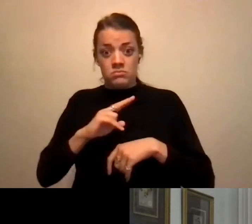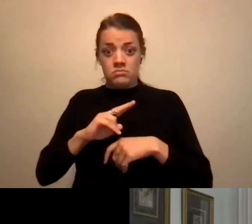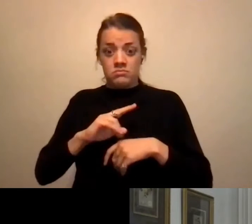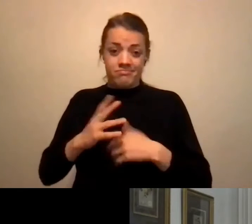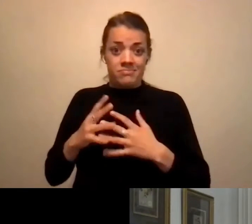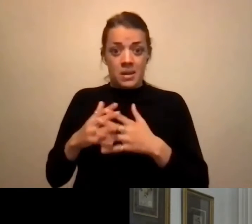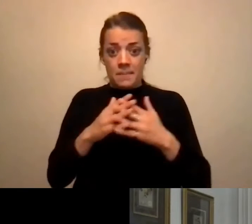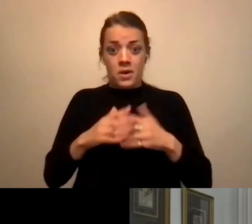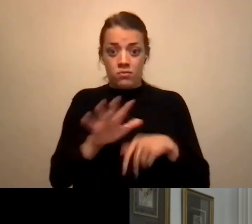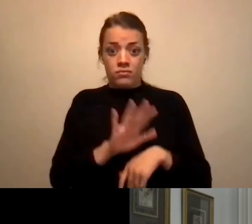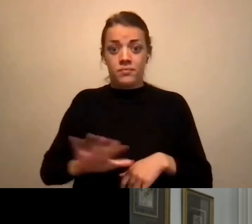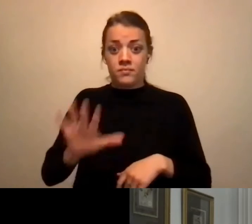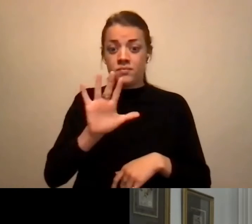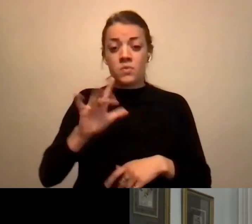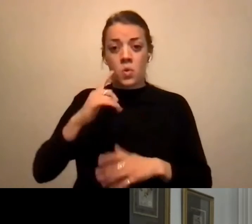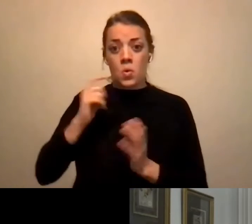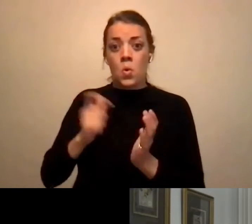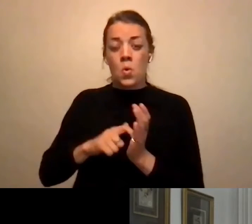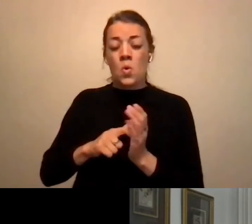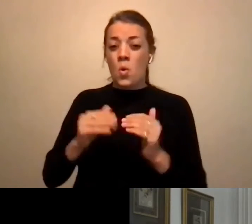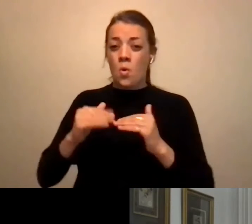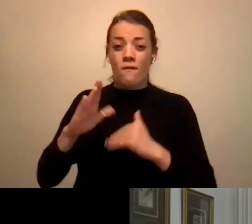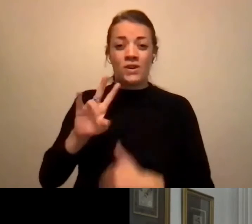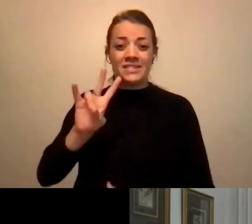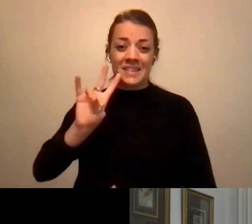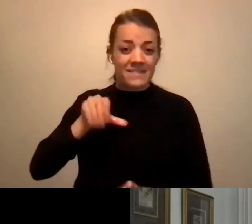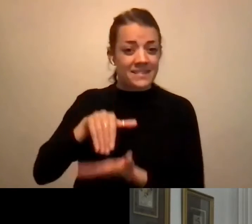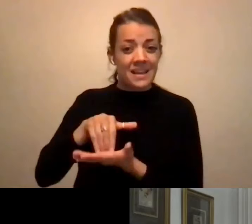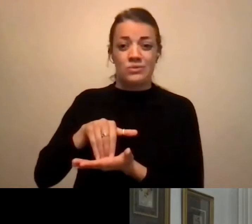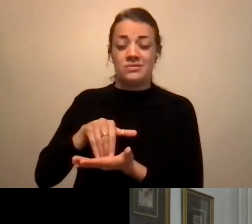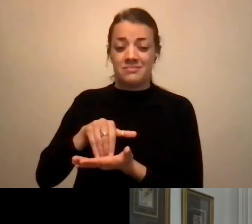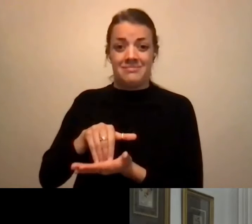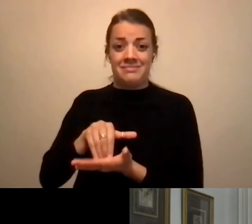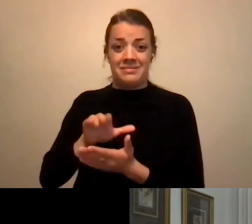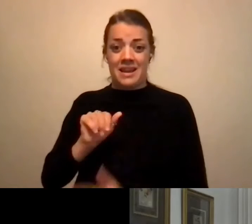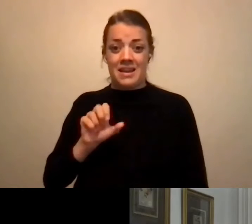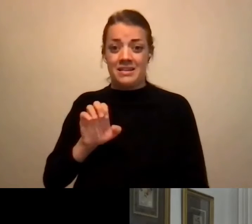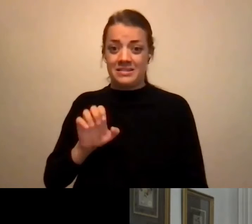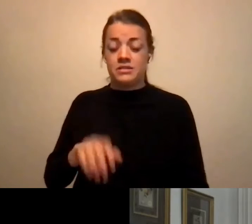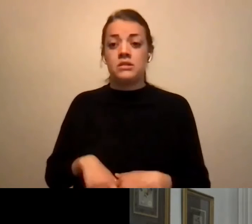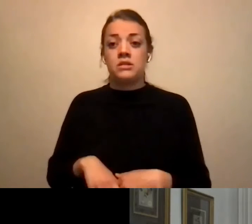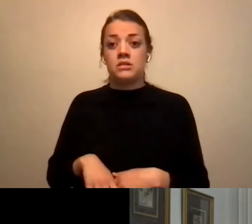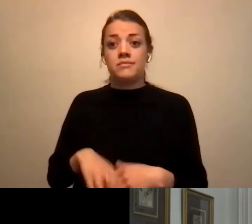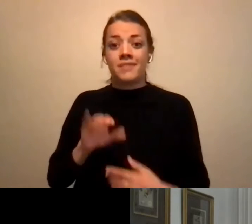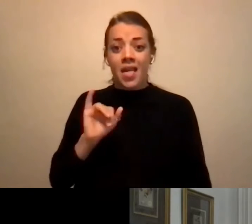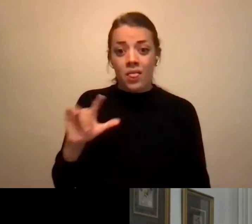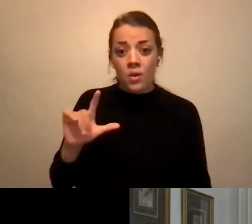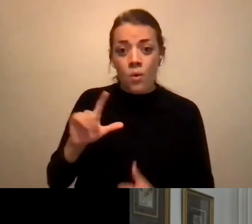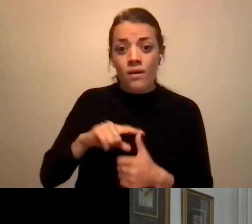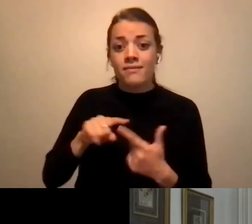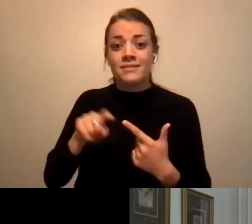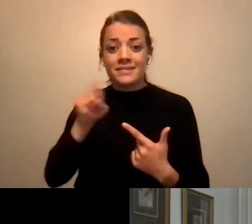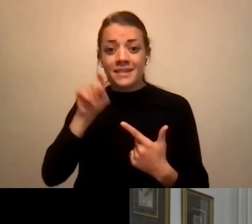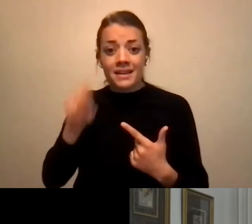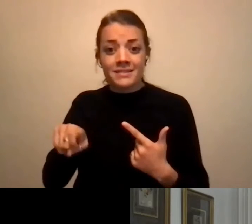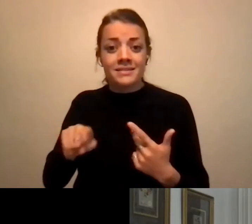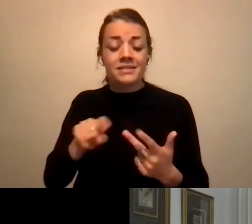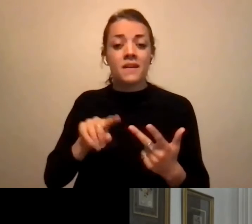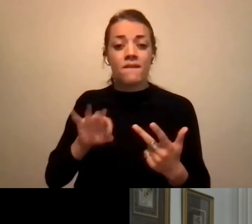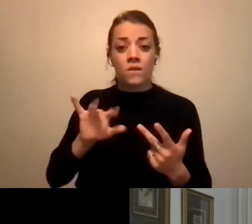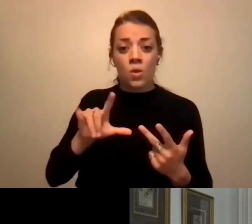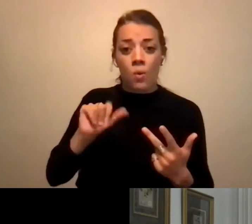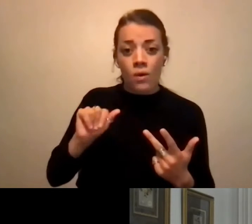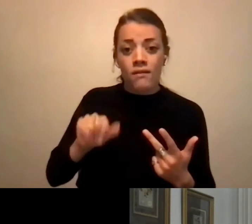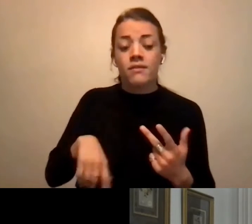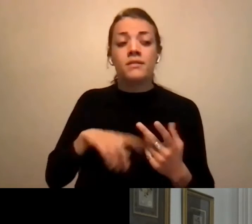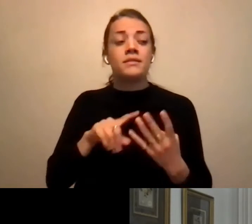area has a substantial outbreak going on, as does New York, Texas, and Florida, and California